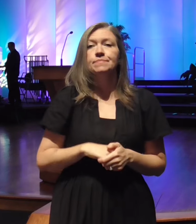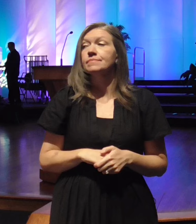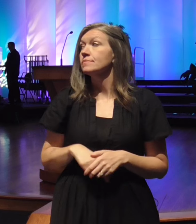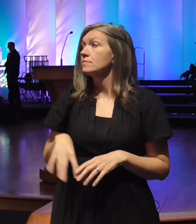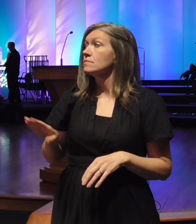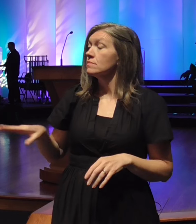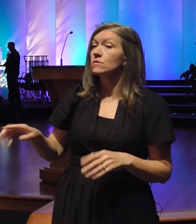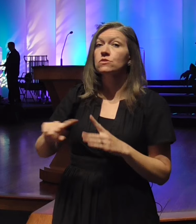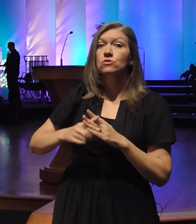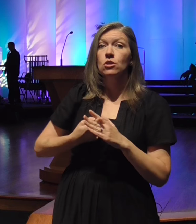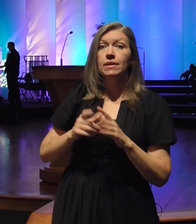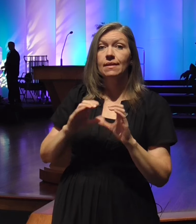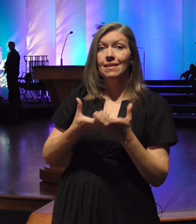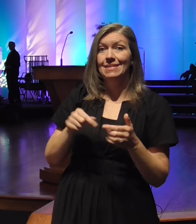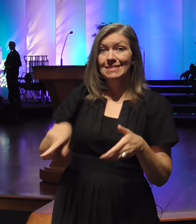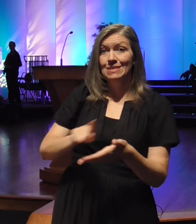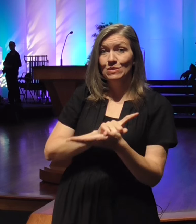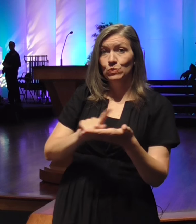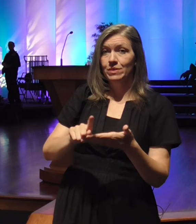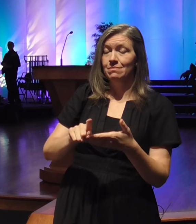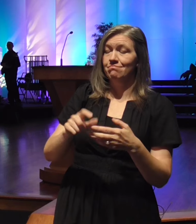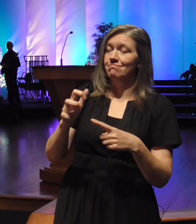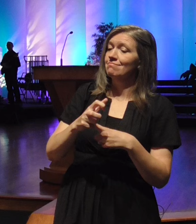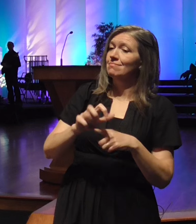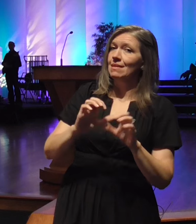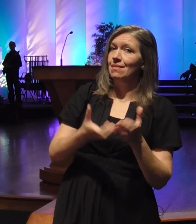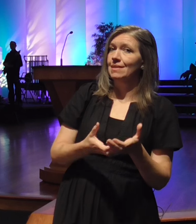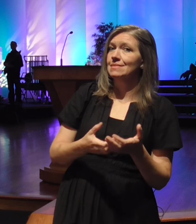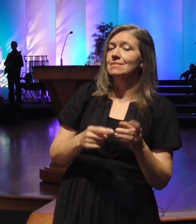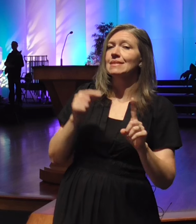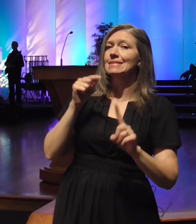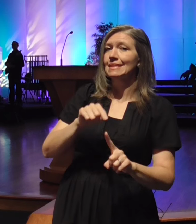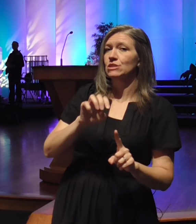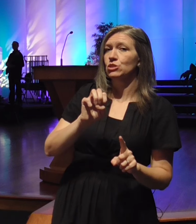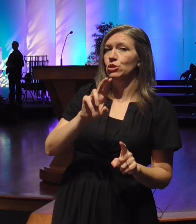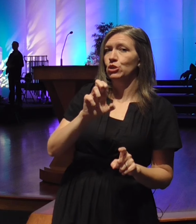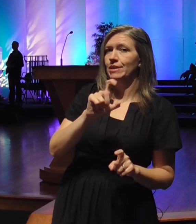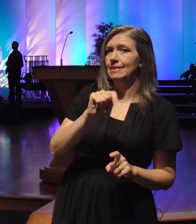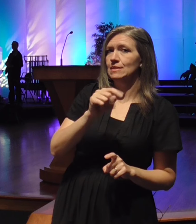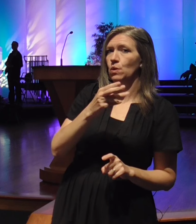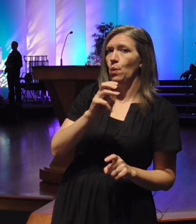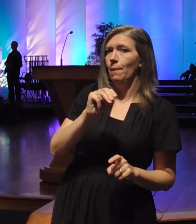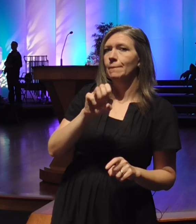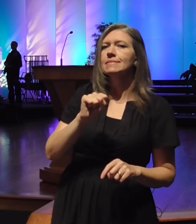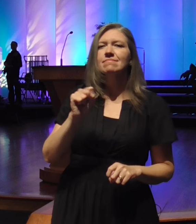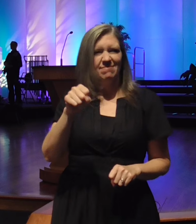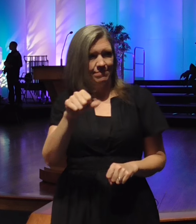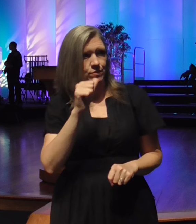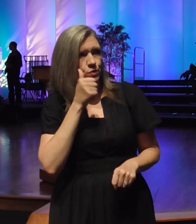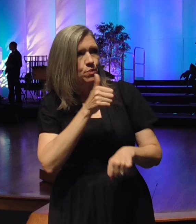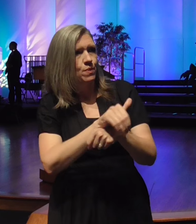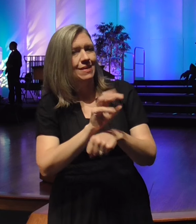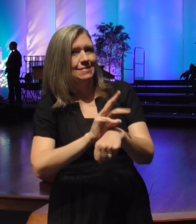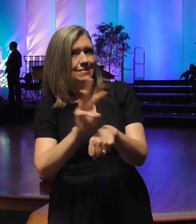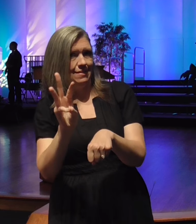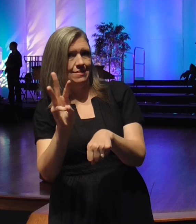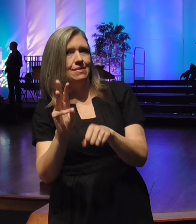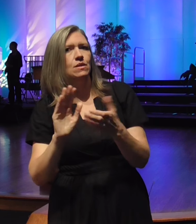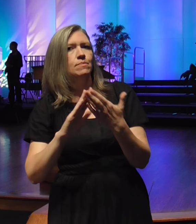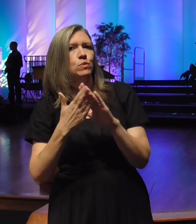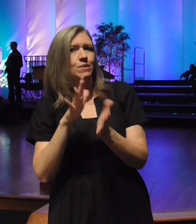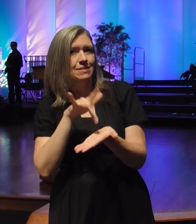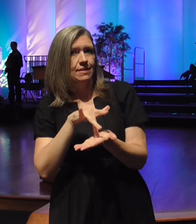and our volunteers in our Welcome Center, which is right in the center of the lobby. And Reverend Jackie, you're beginning a class this week, an outstanding class